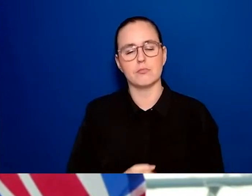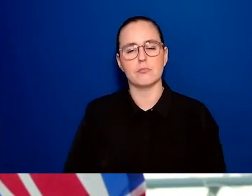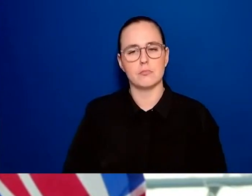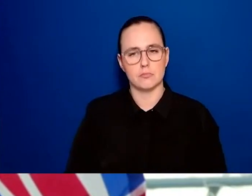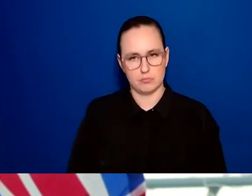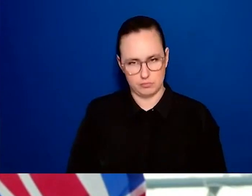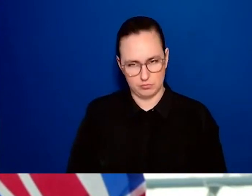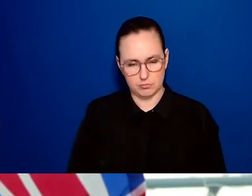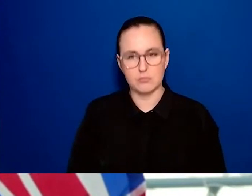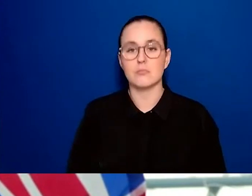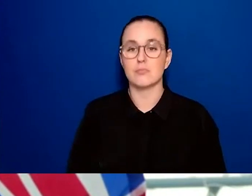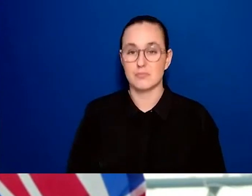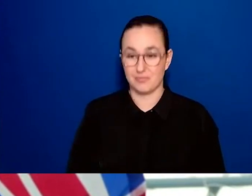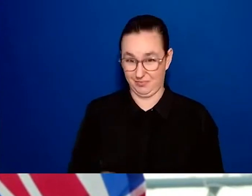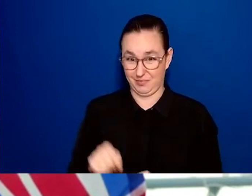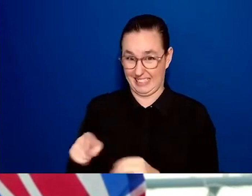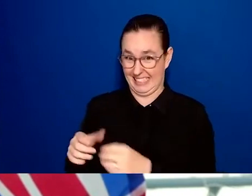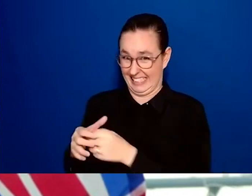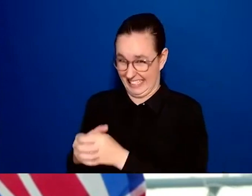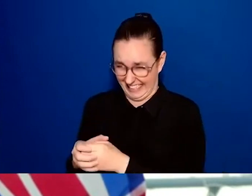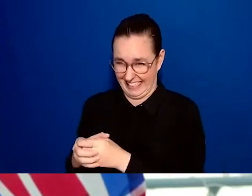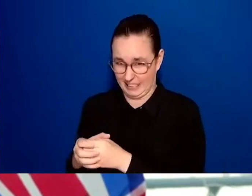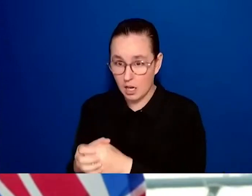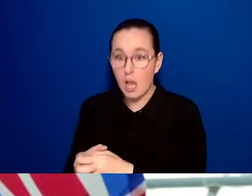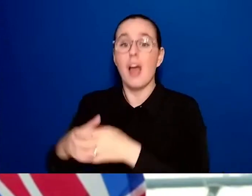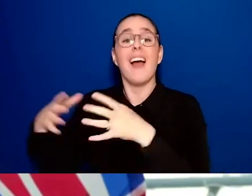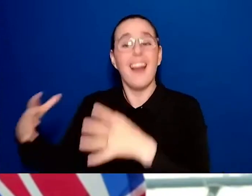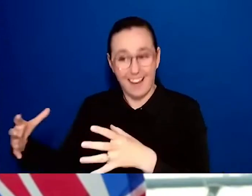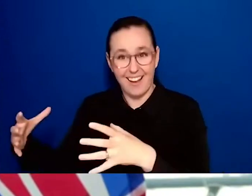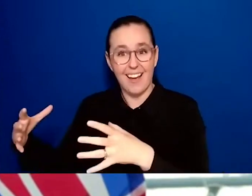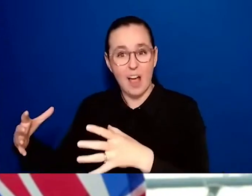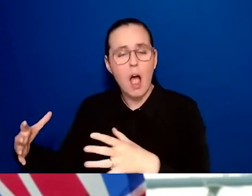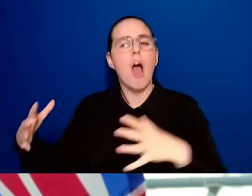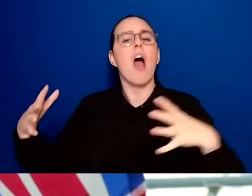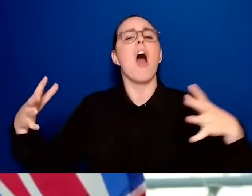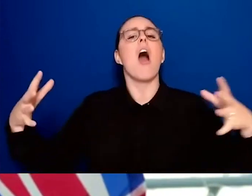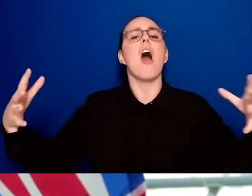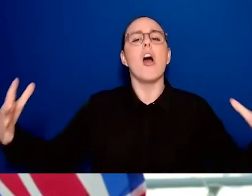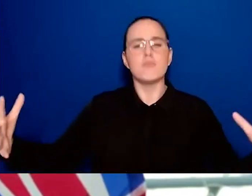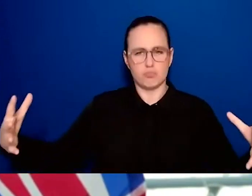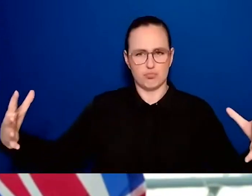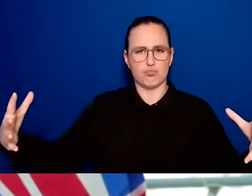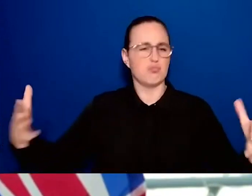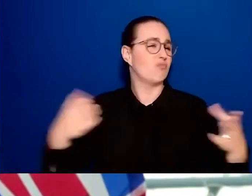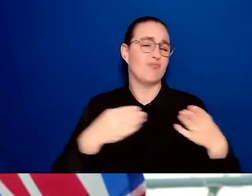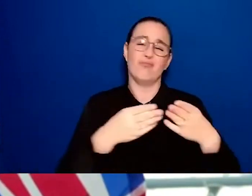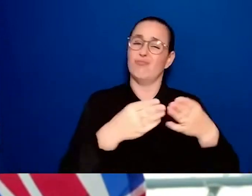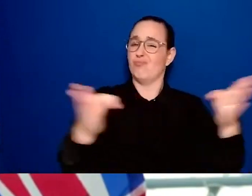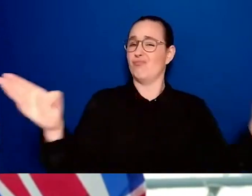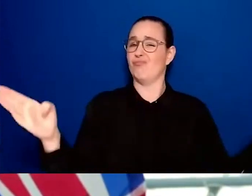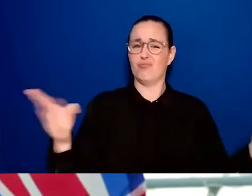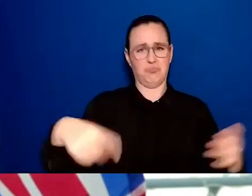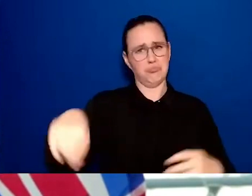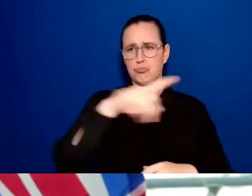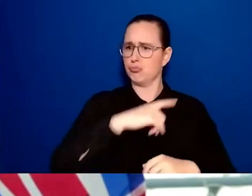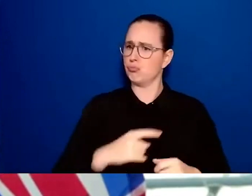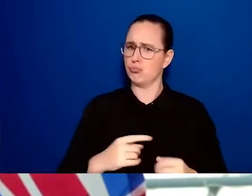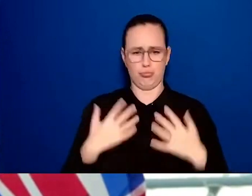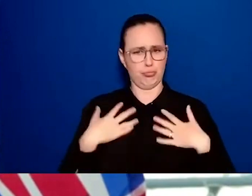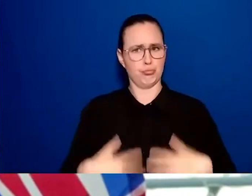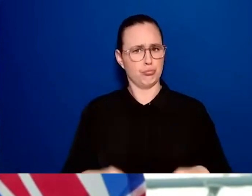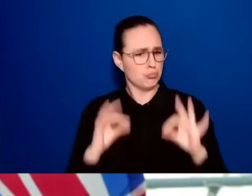The third group of people in our CEV group is the majority, and those are people who have a strong immune